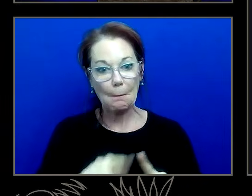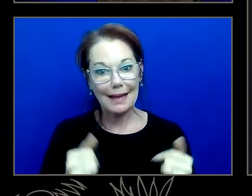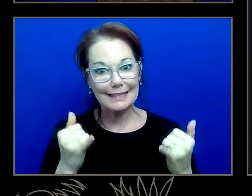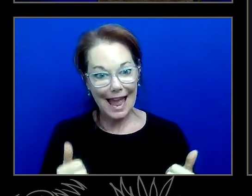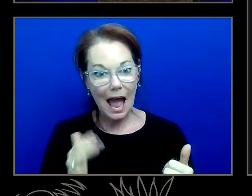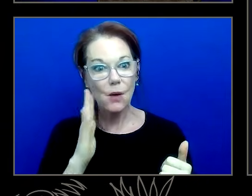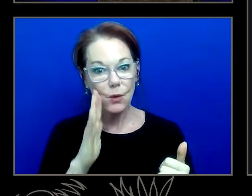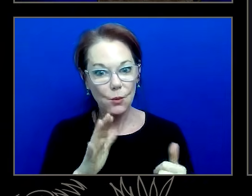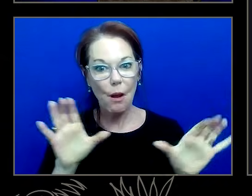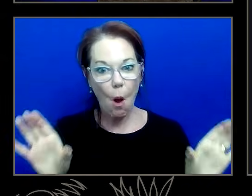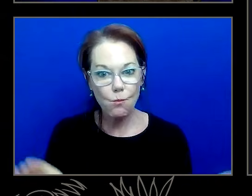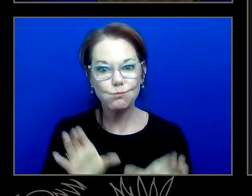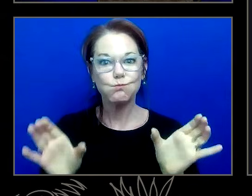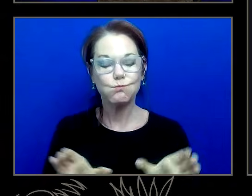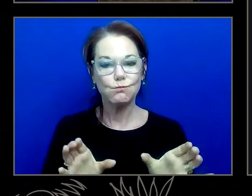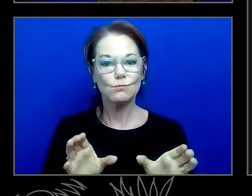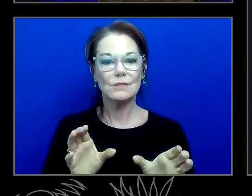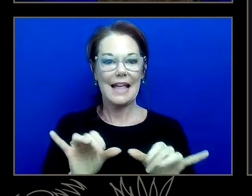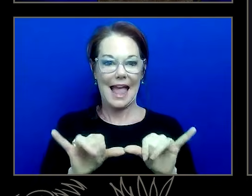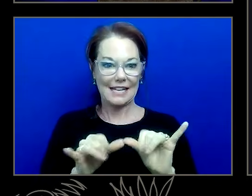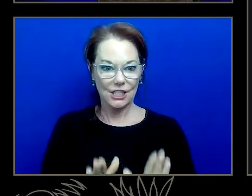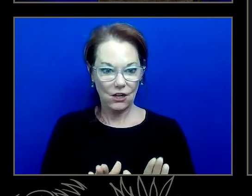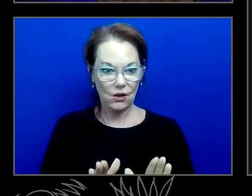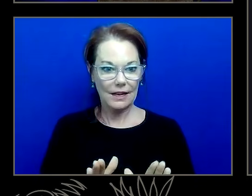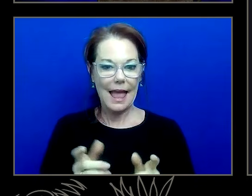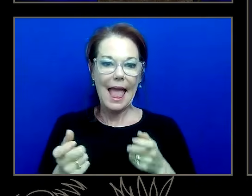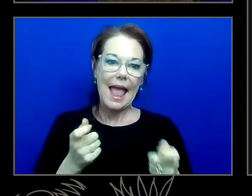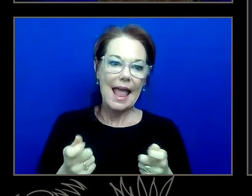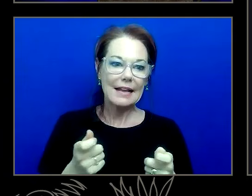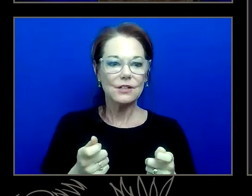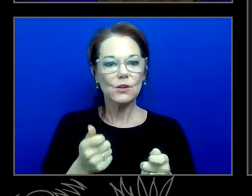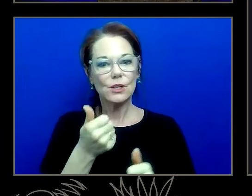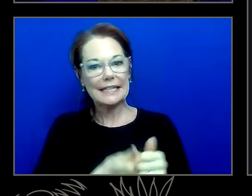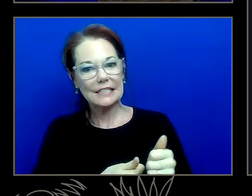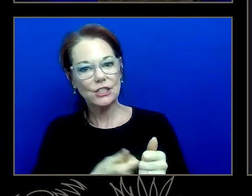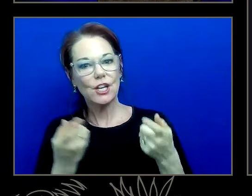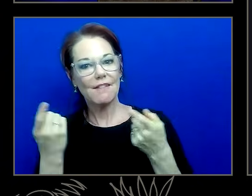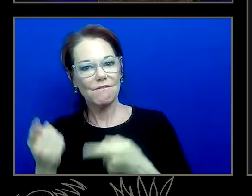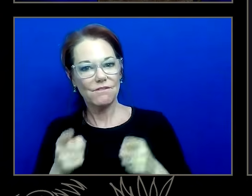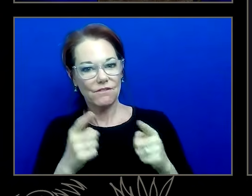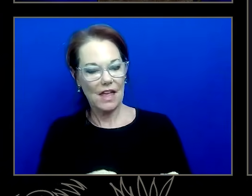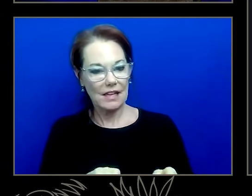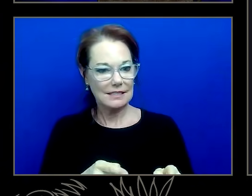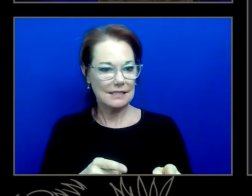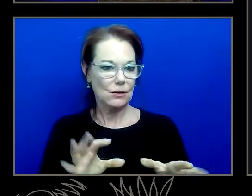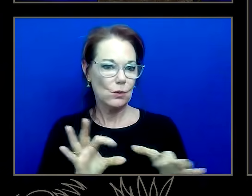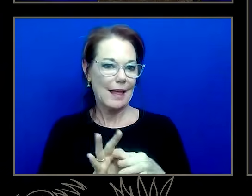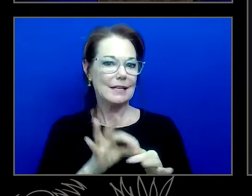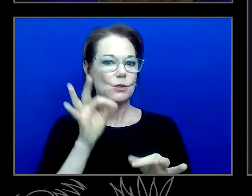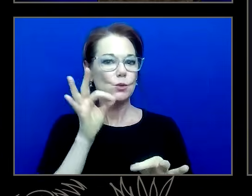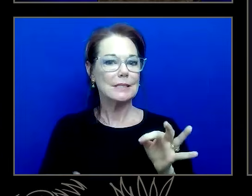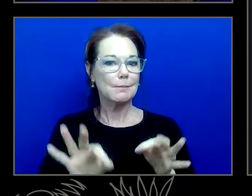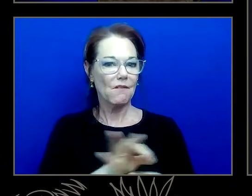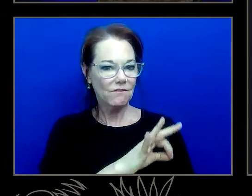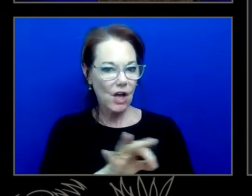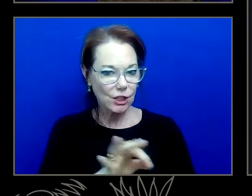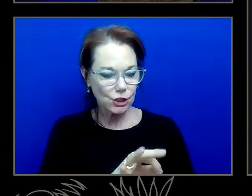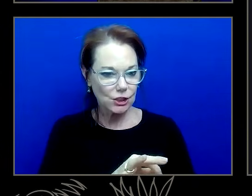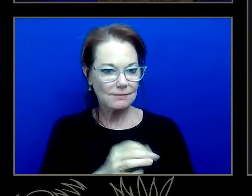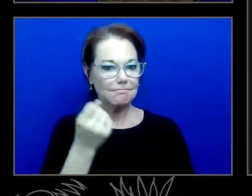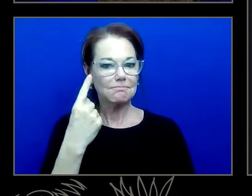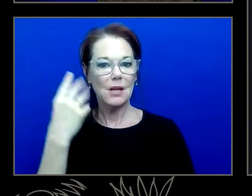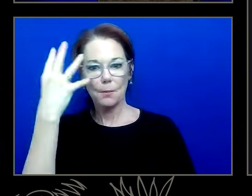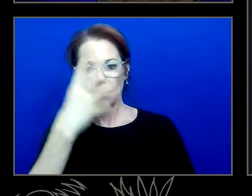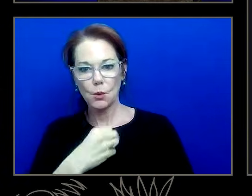engineering here, handle each of the actions, or I like to call them events, in a simple function. And the beauty about this is that